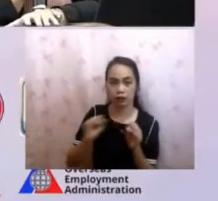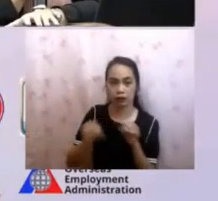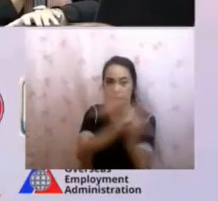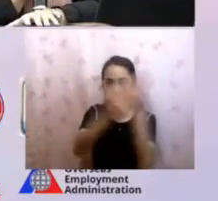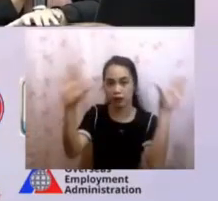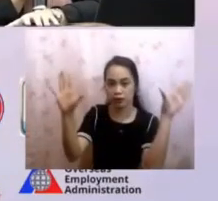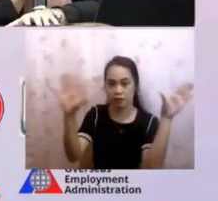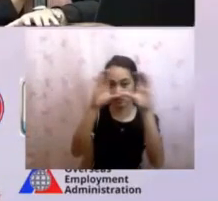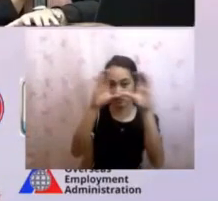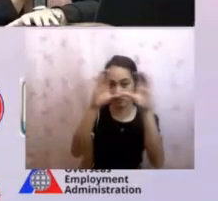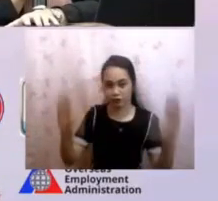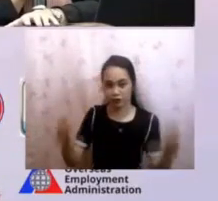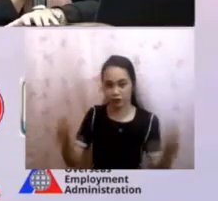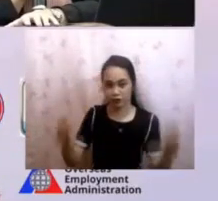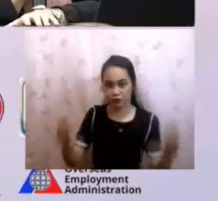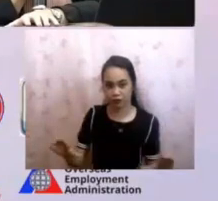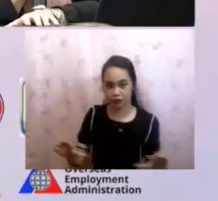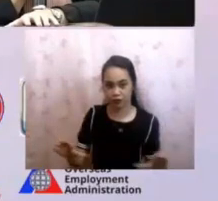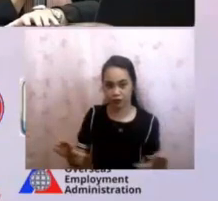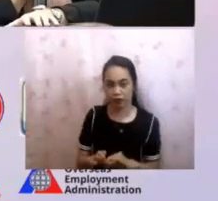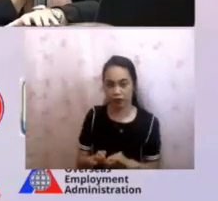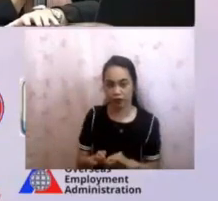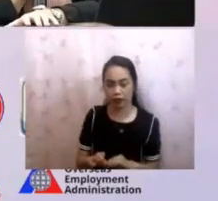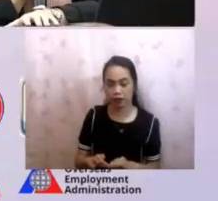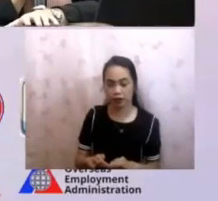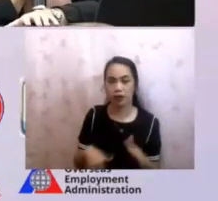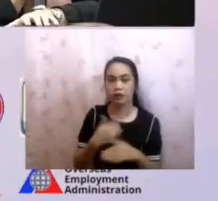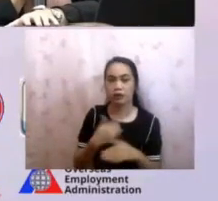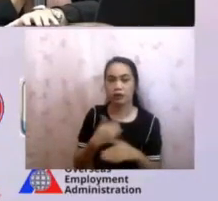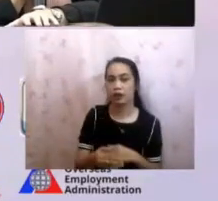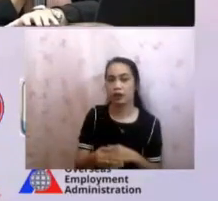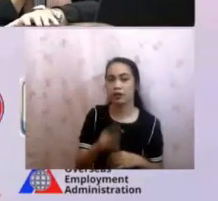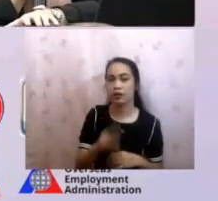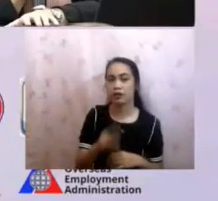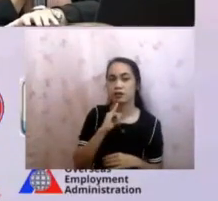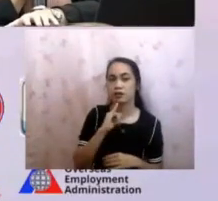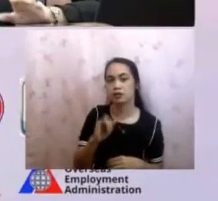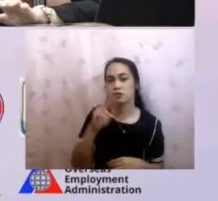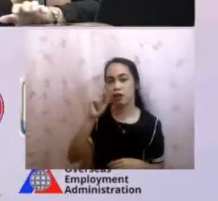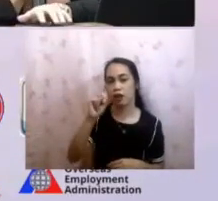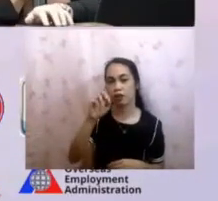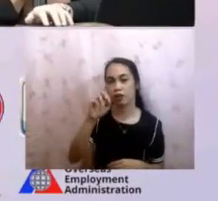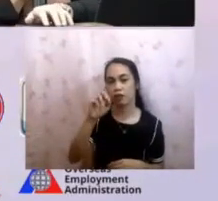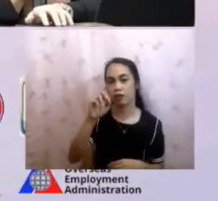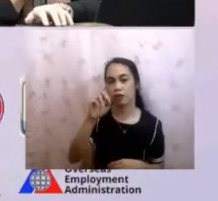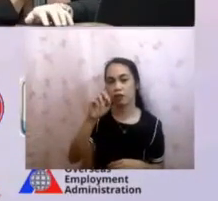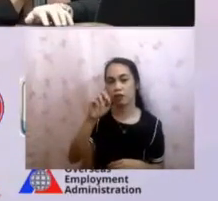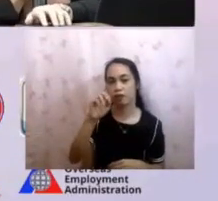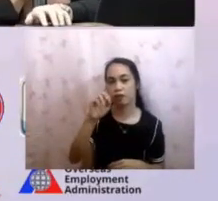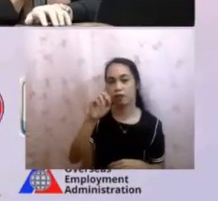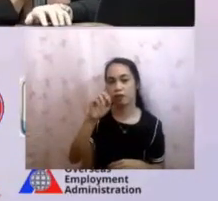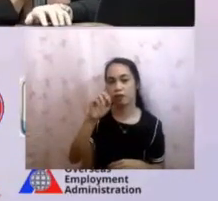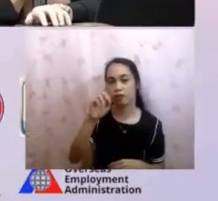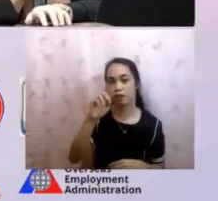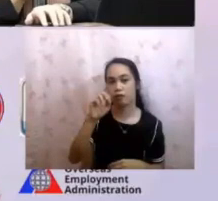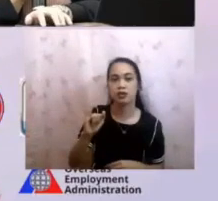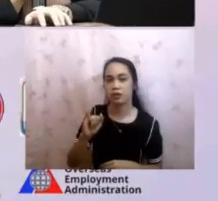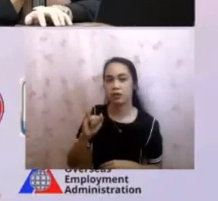or NSO or PSA, TOR by SUCs or kanang mga public college